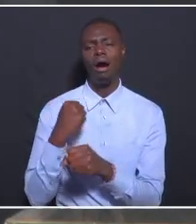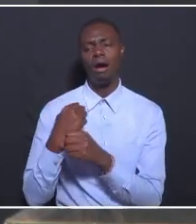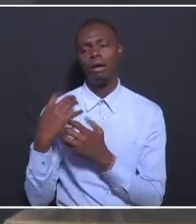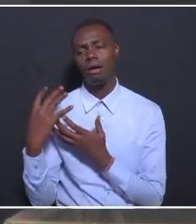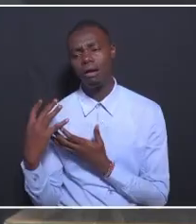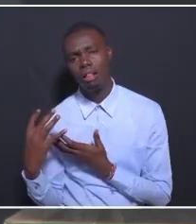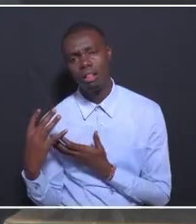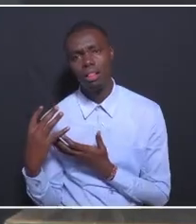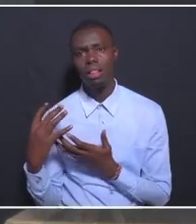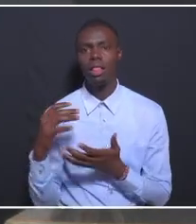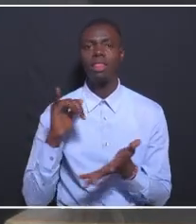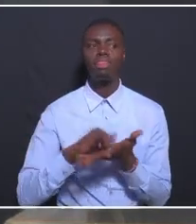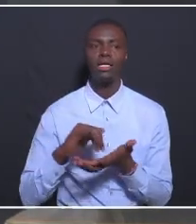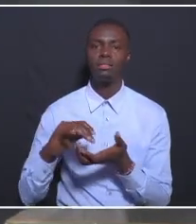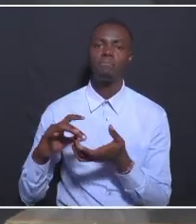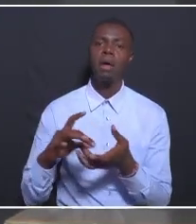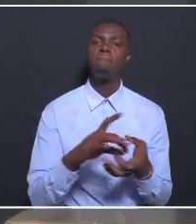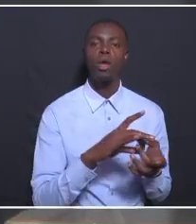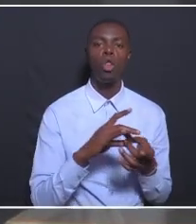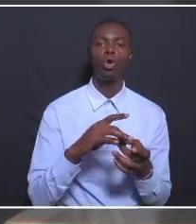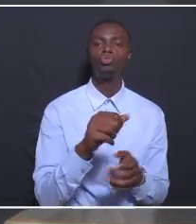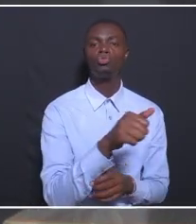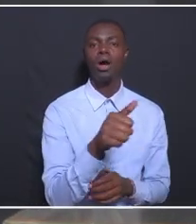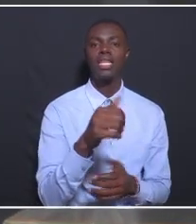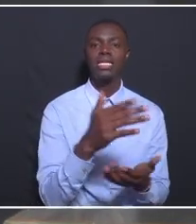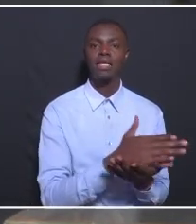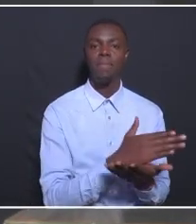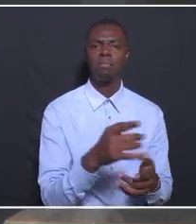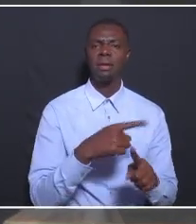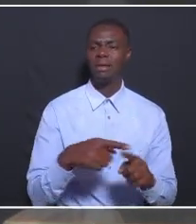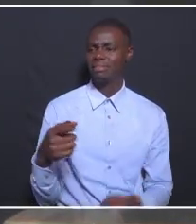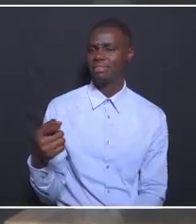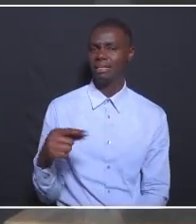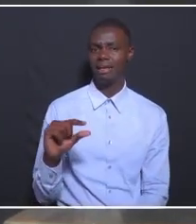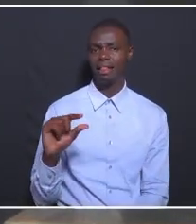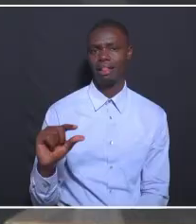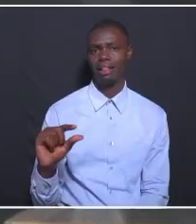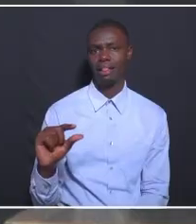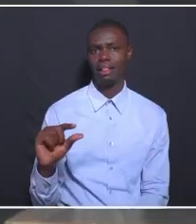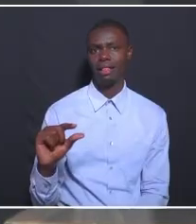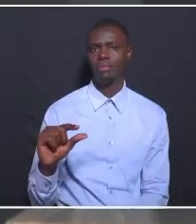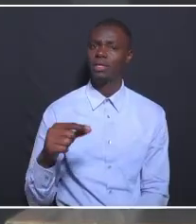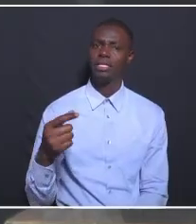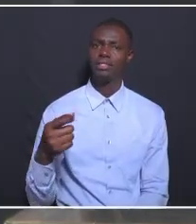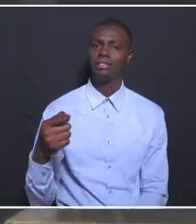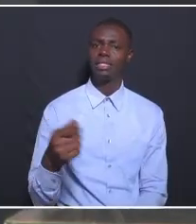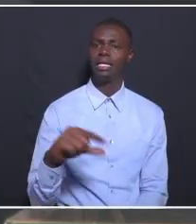doing work that belongs in other departments, but your salary is still that little bit of a